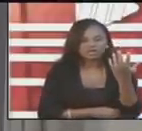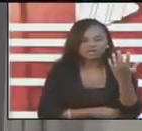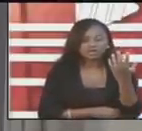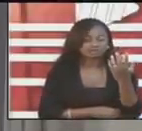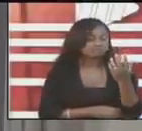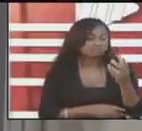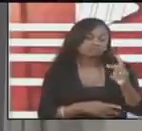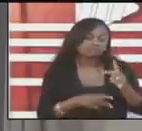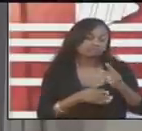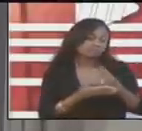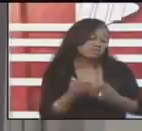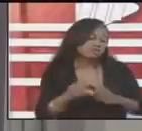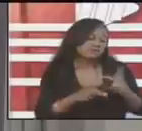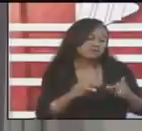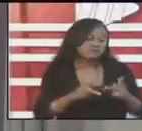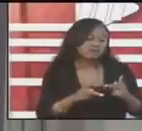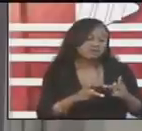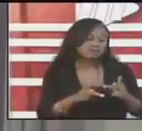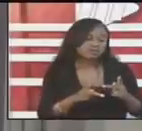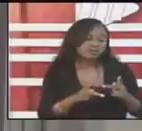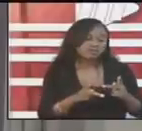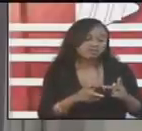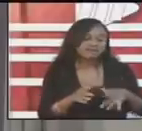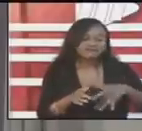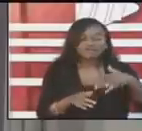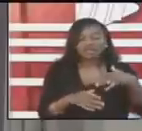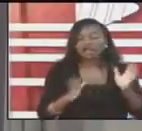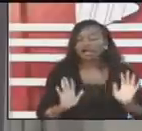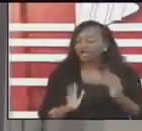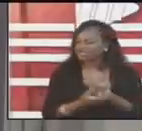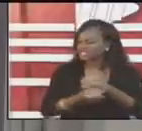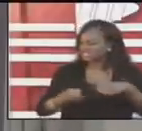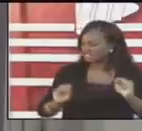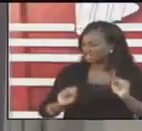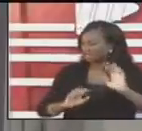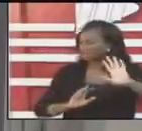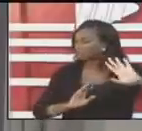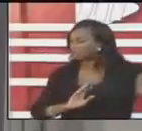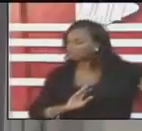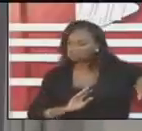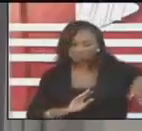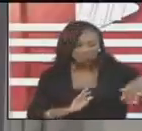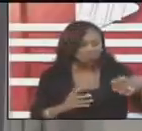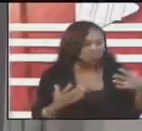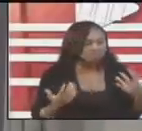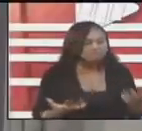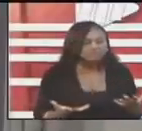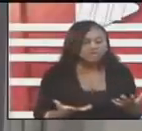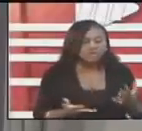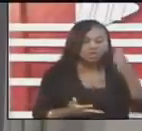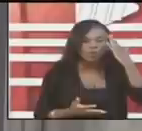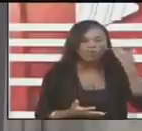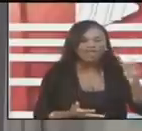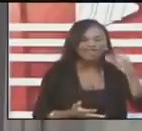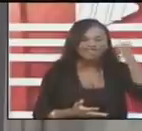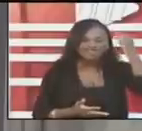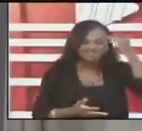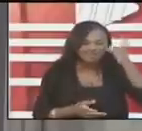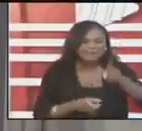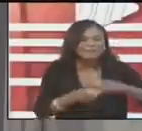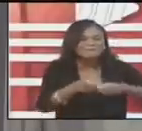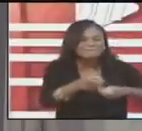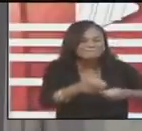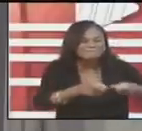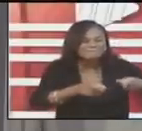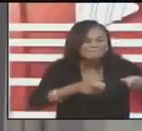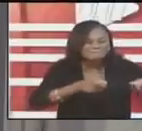in this society because we don't have community spread. We have done such a good job in managing our cases